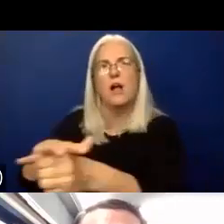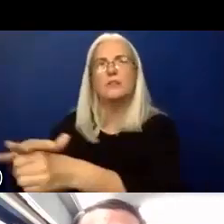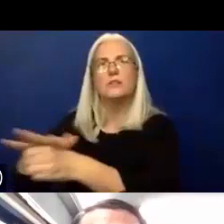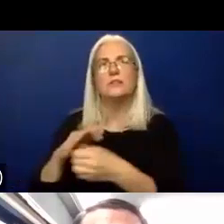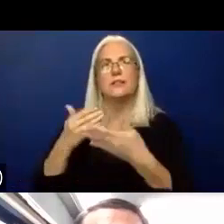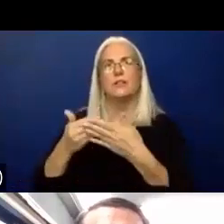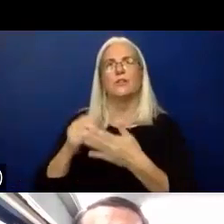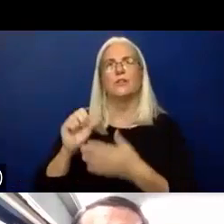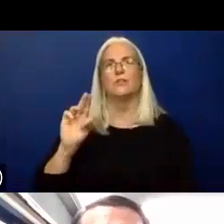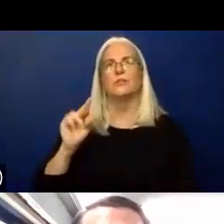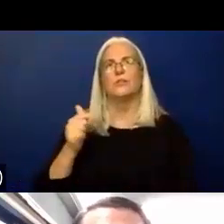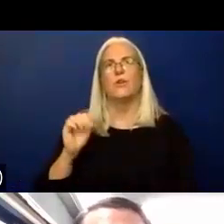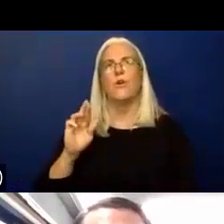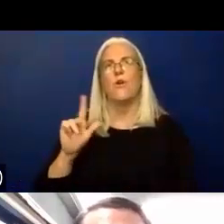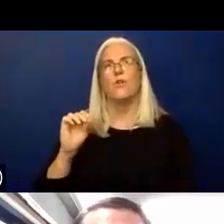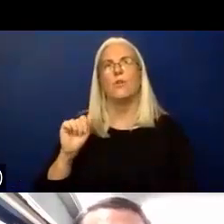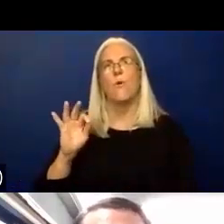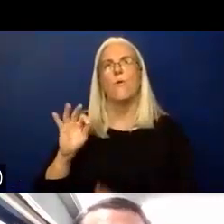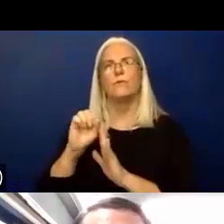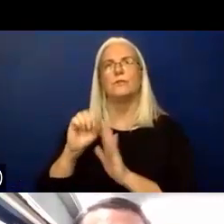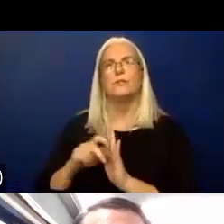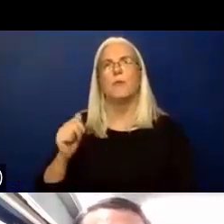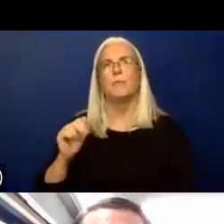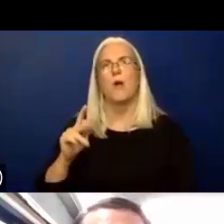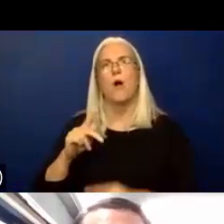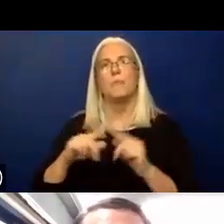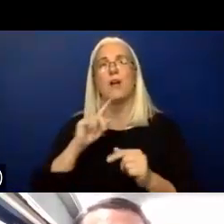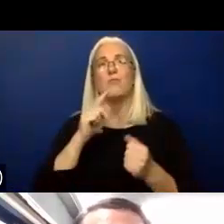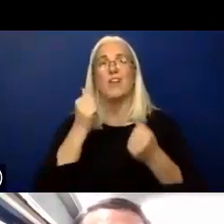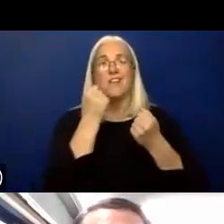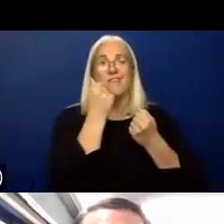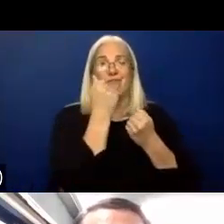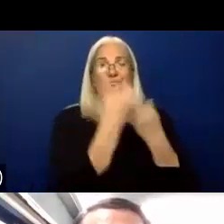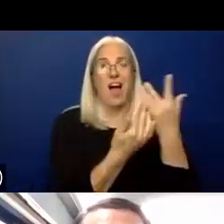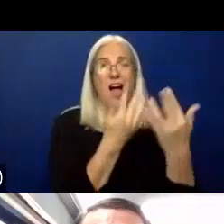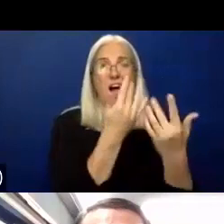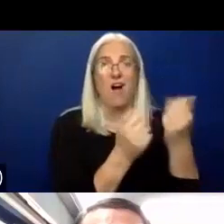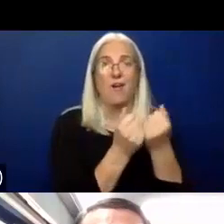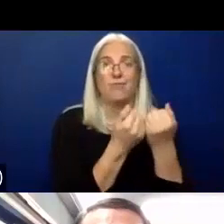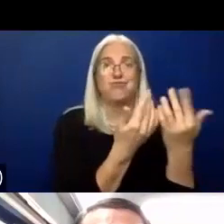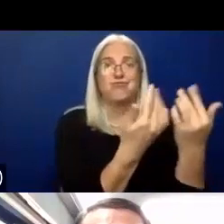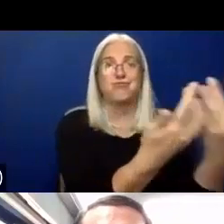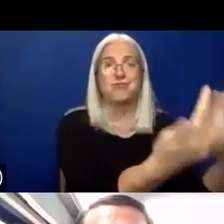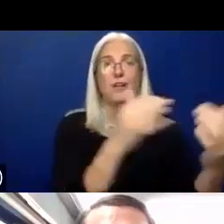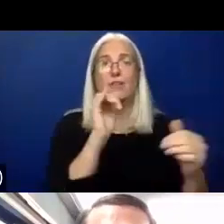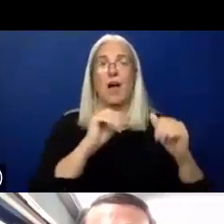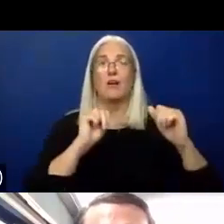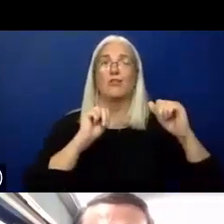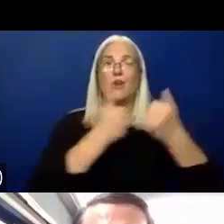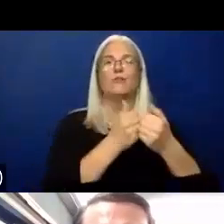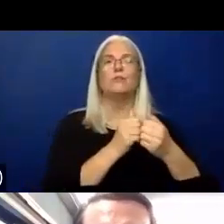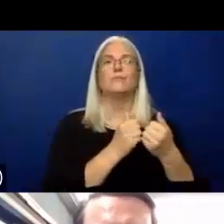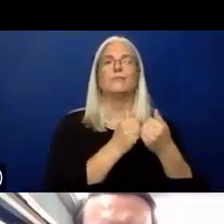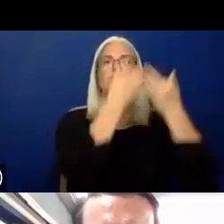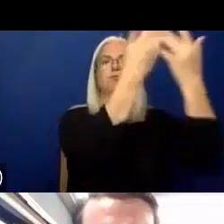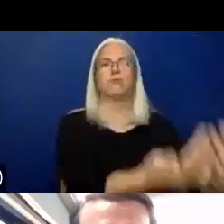as active fire spread, it's challenging and or getting over containment lines. The area that we're